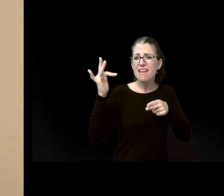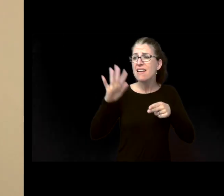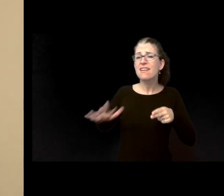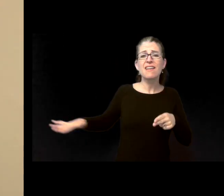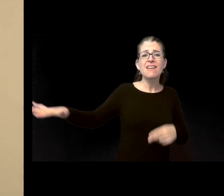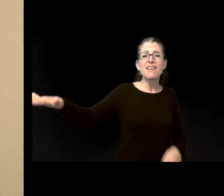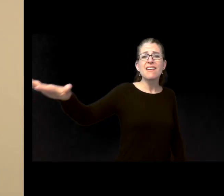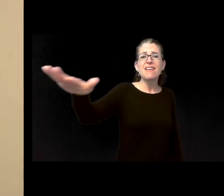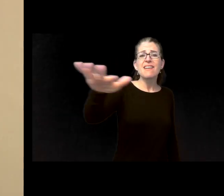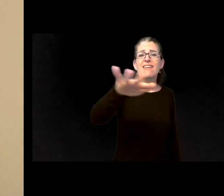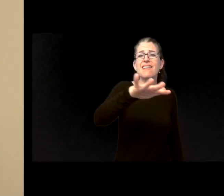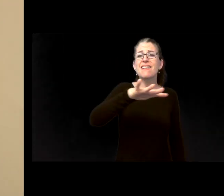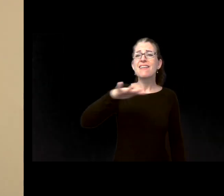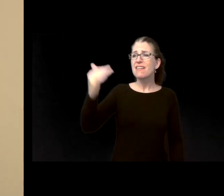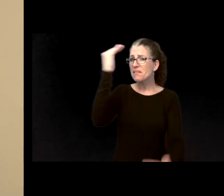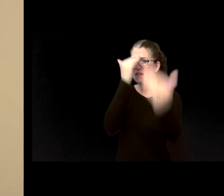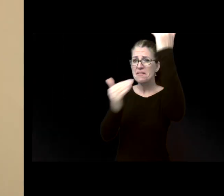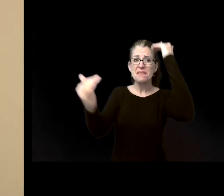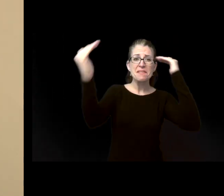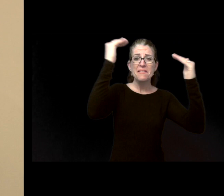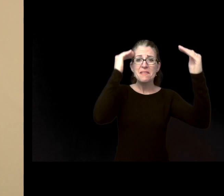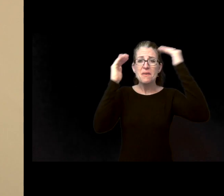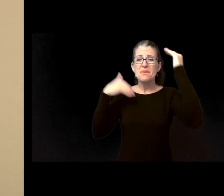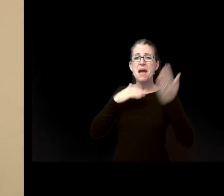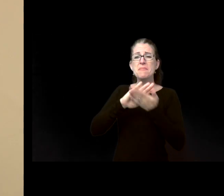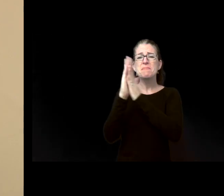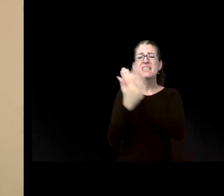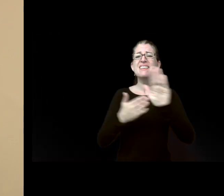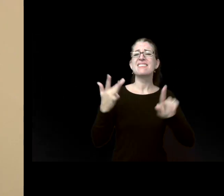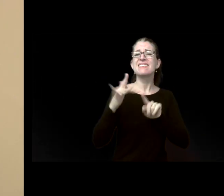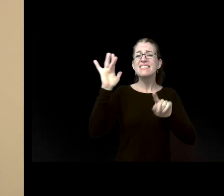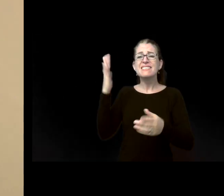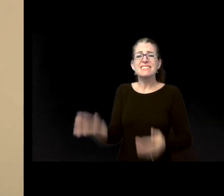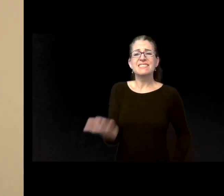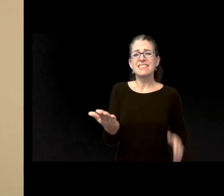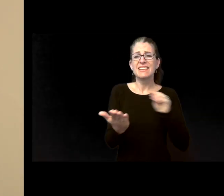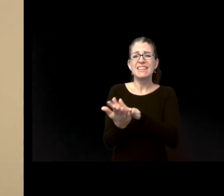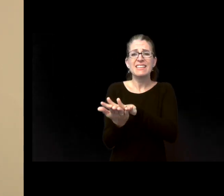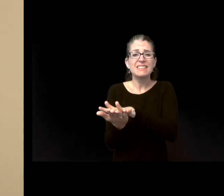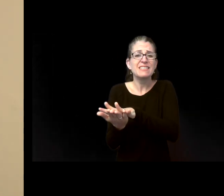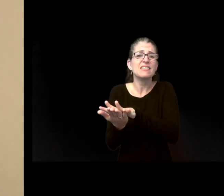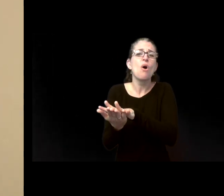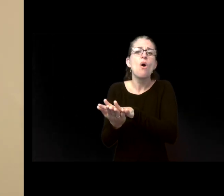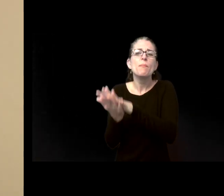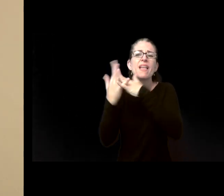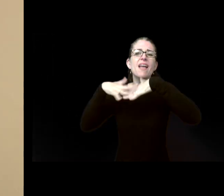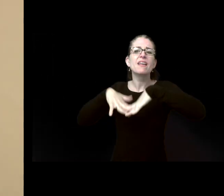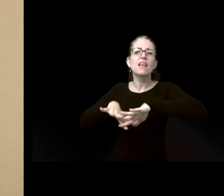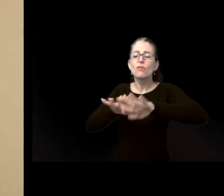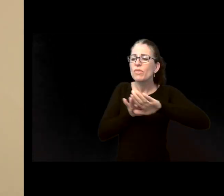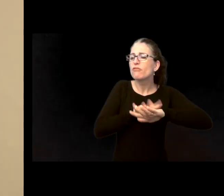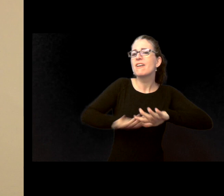Will I retain my name when I'm the biggest you just hit? Or will